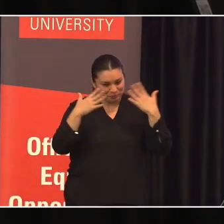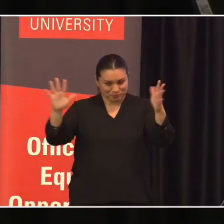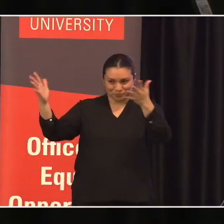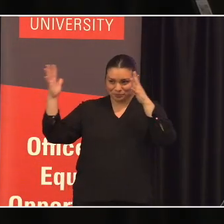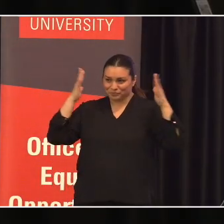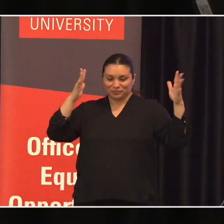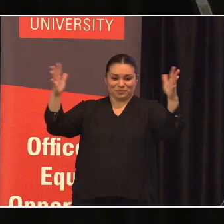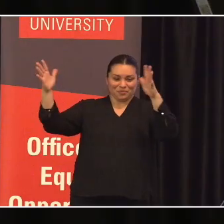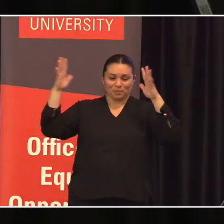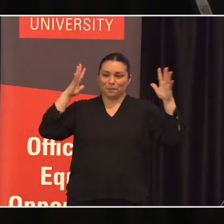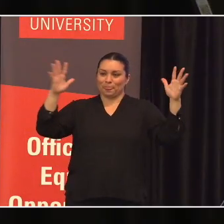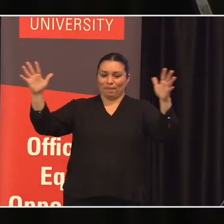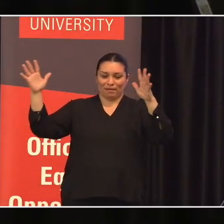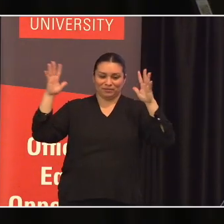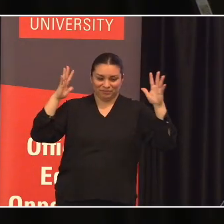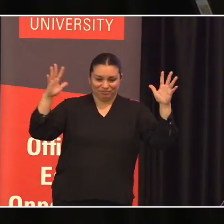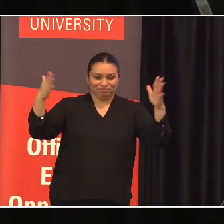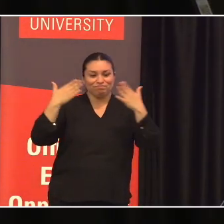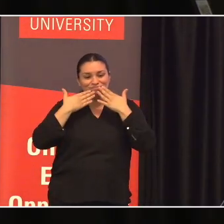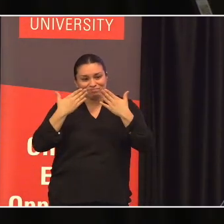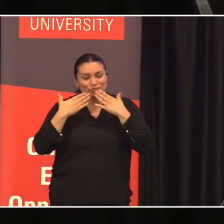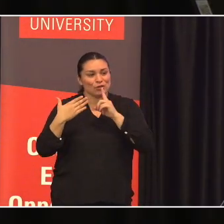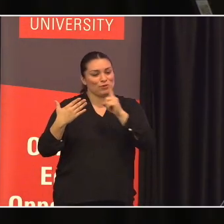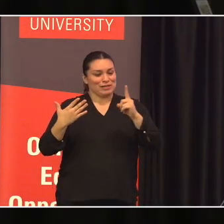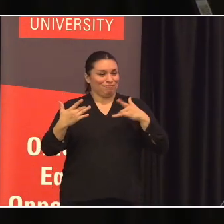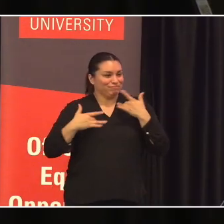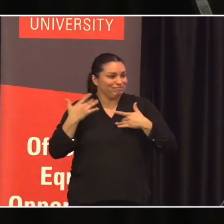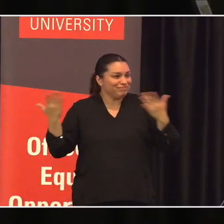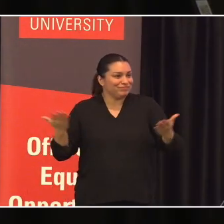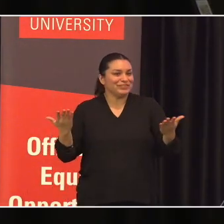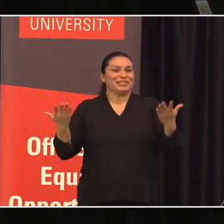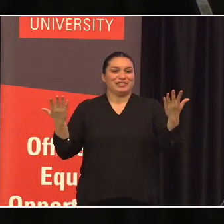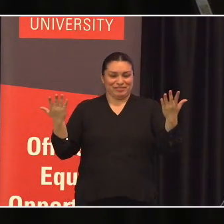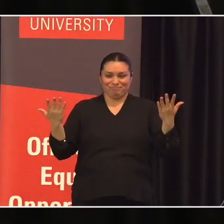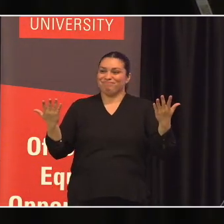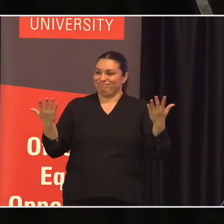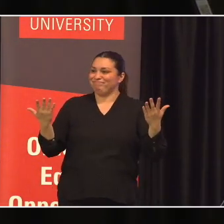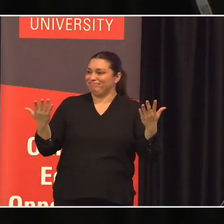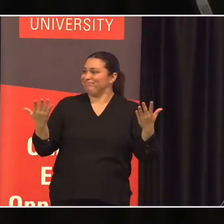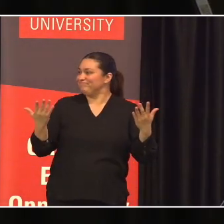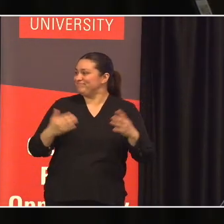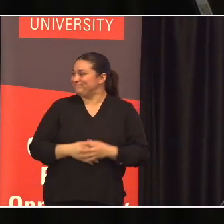helpful. And I'm really excited for you to hear Rebecca. She's up next.